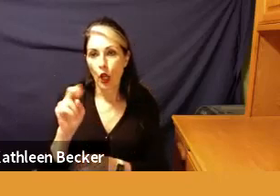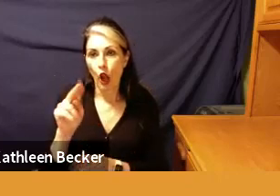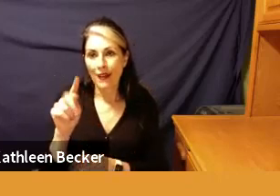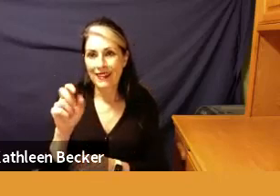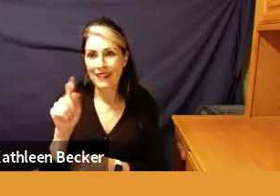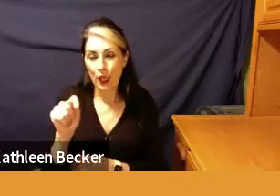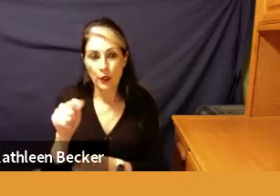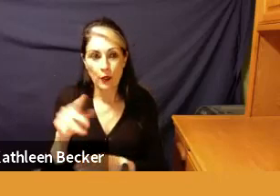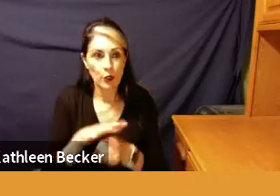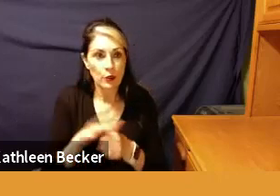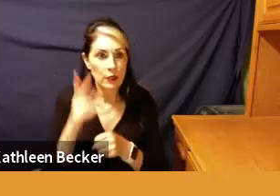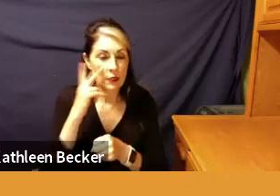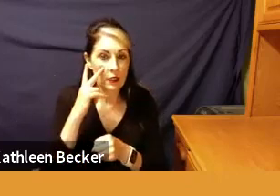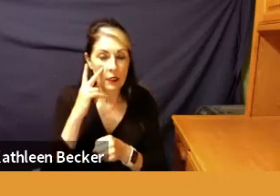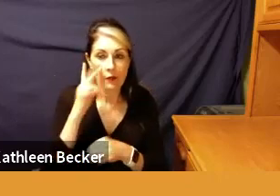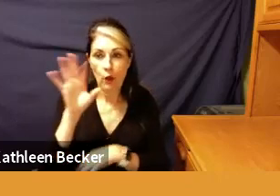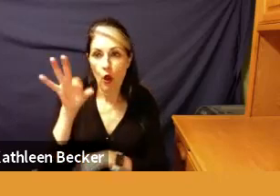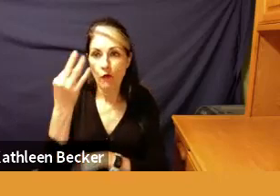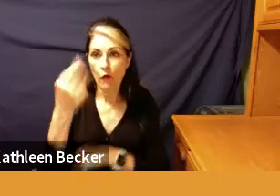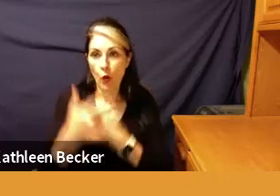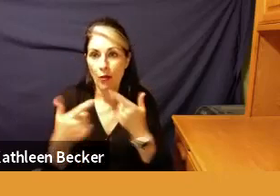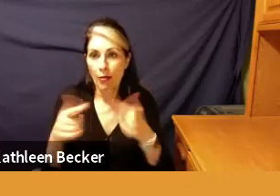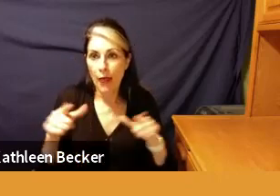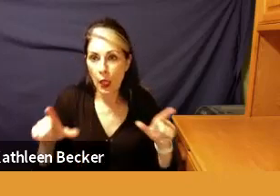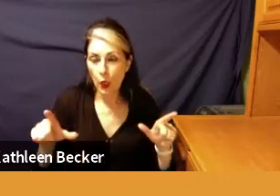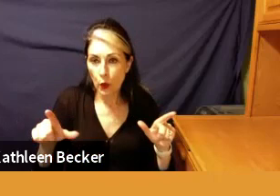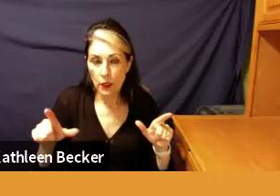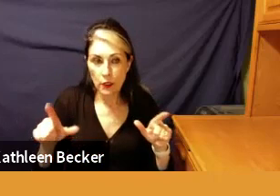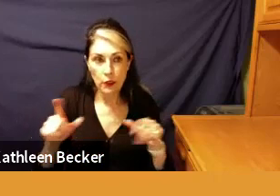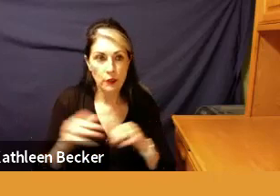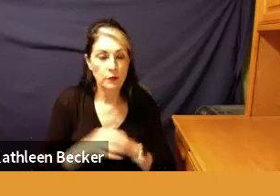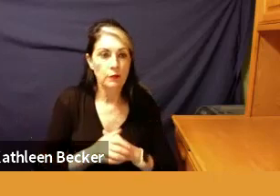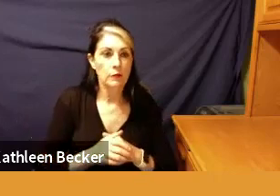So we see foreign language,